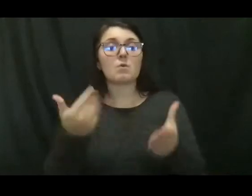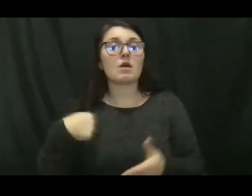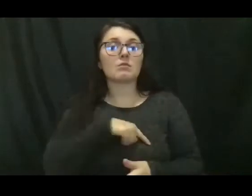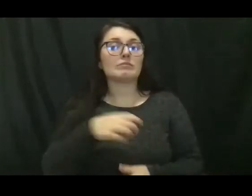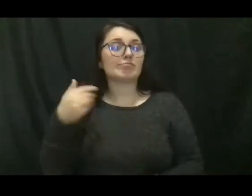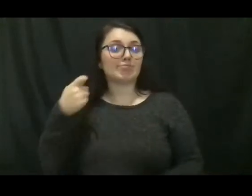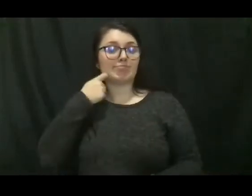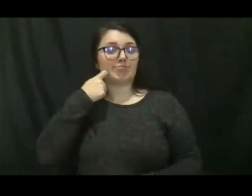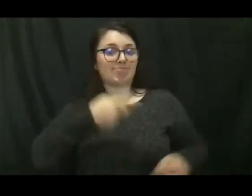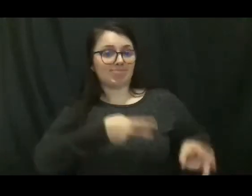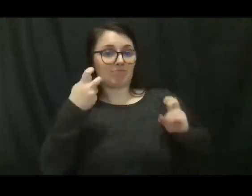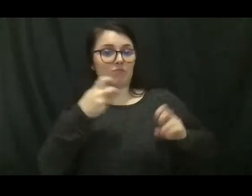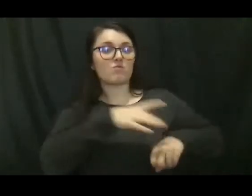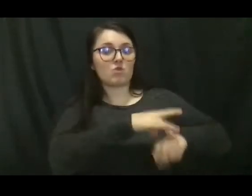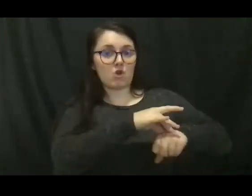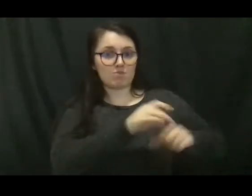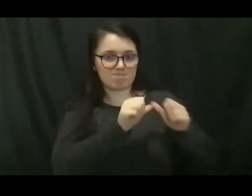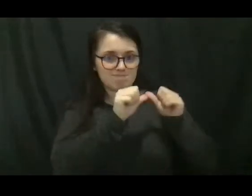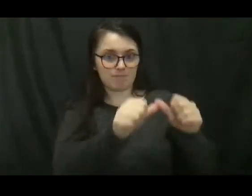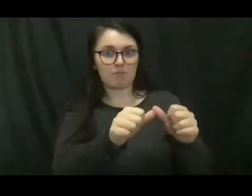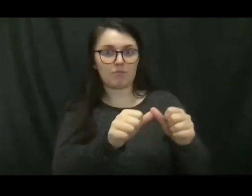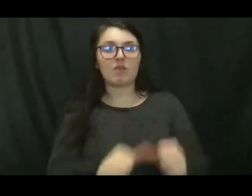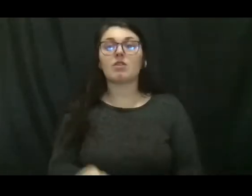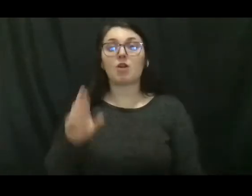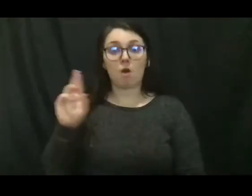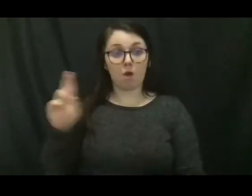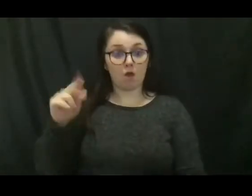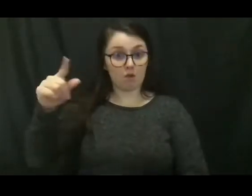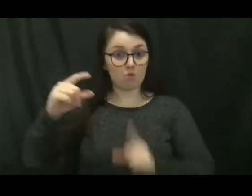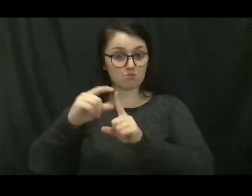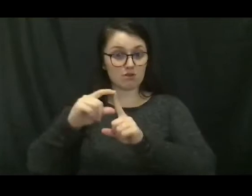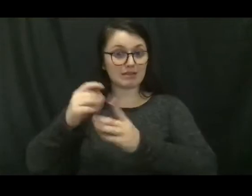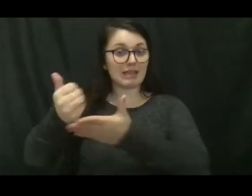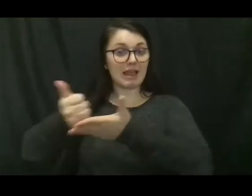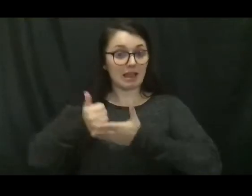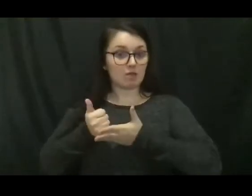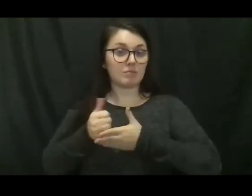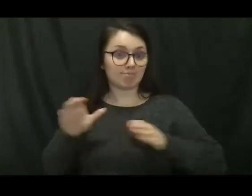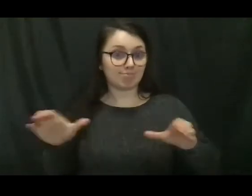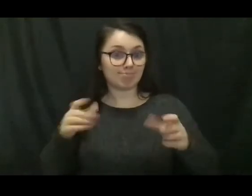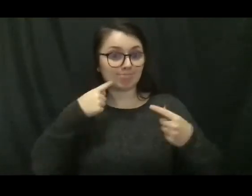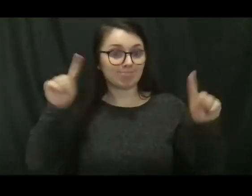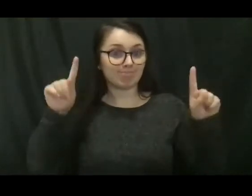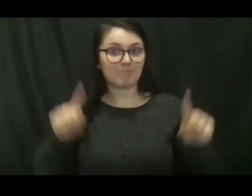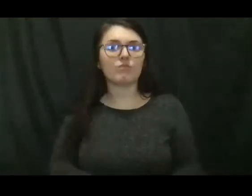on these R words to help us do that. So what you can do to help